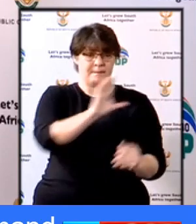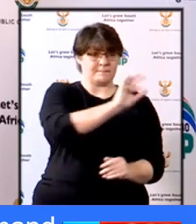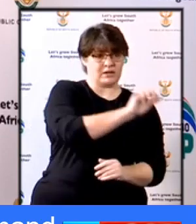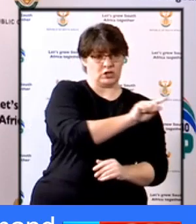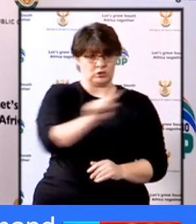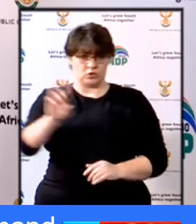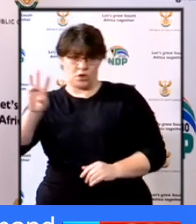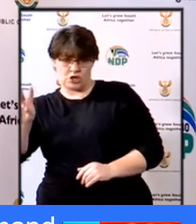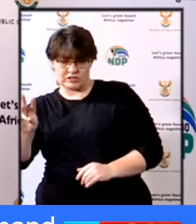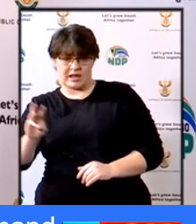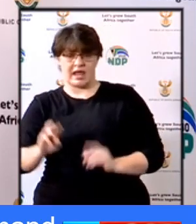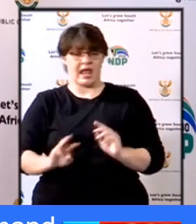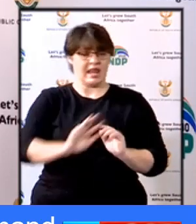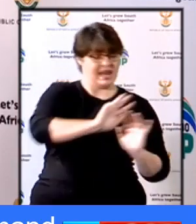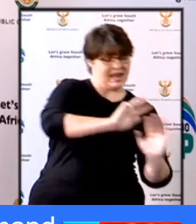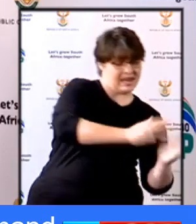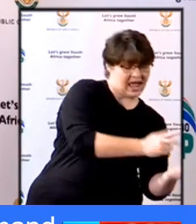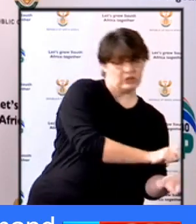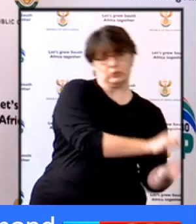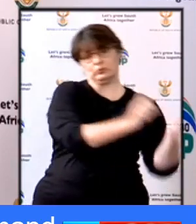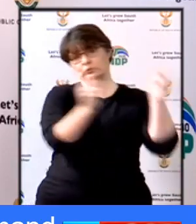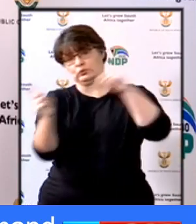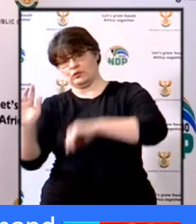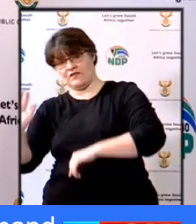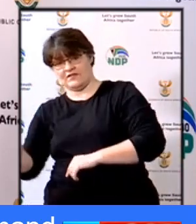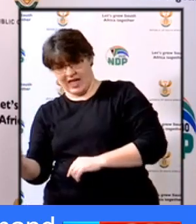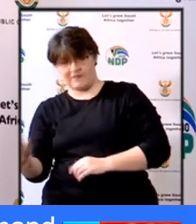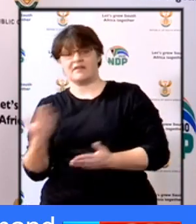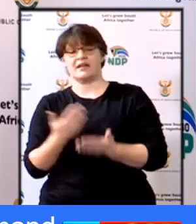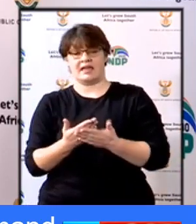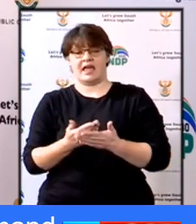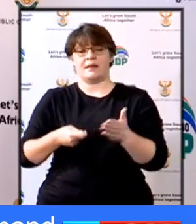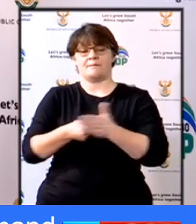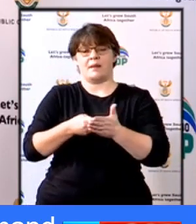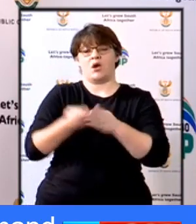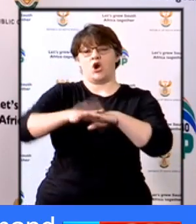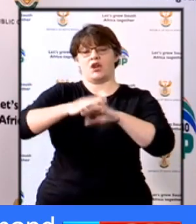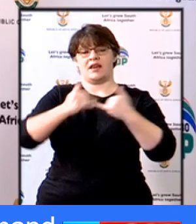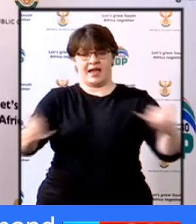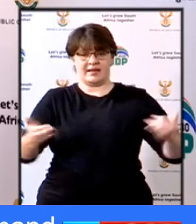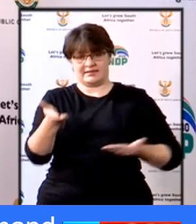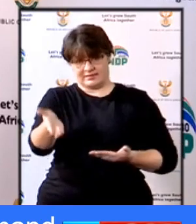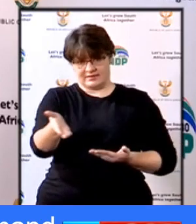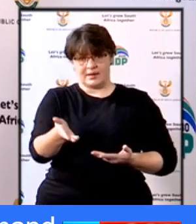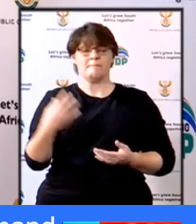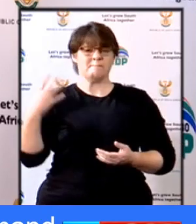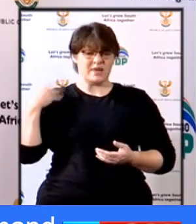Minister of Trade, Industry and Competition will elaborate in this regard.